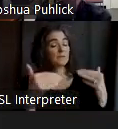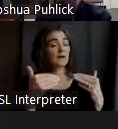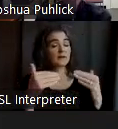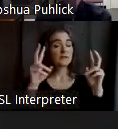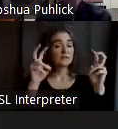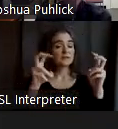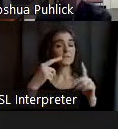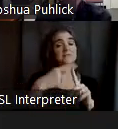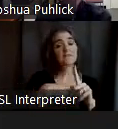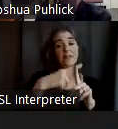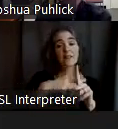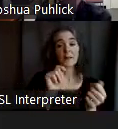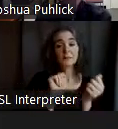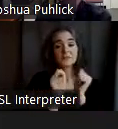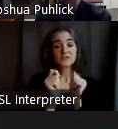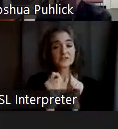Okay.